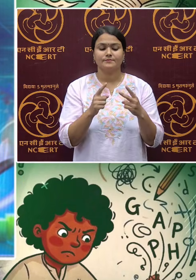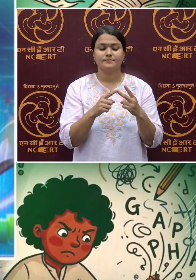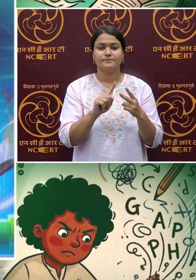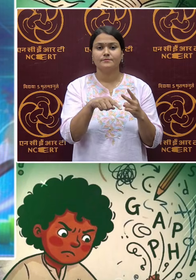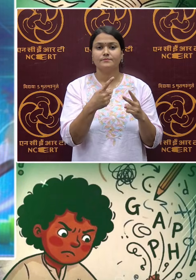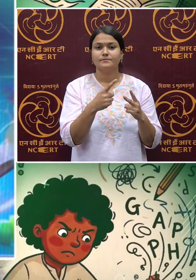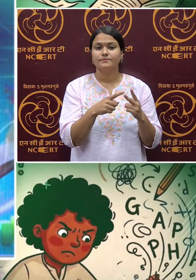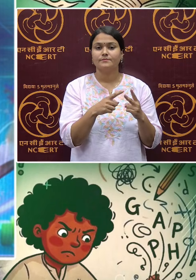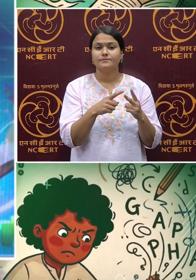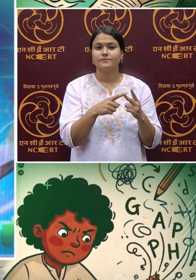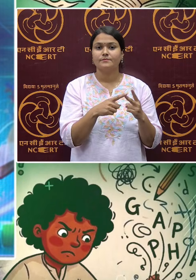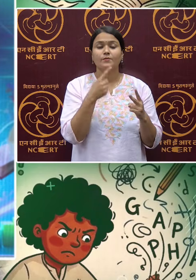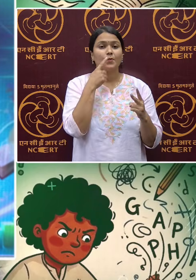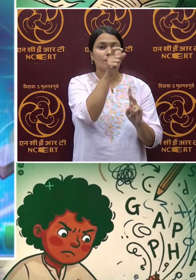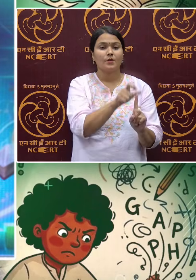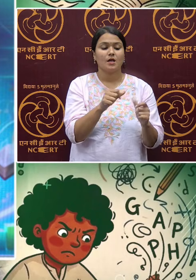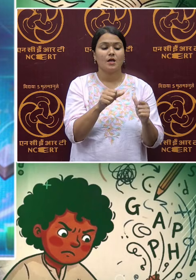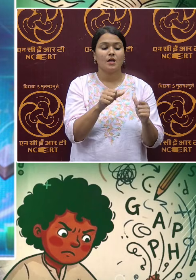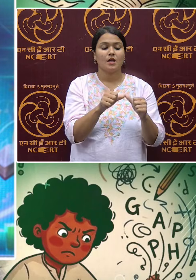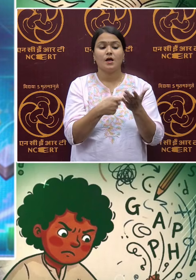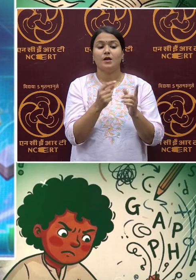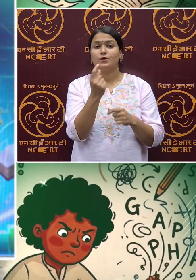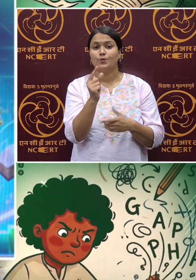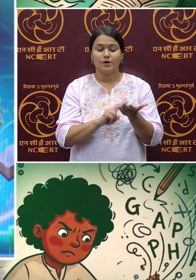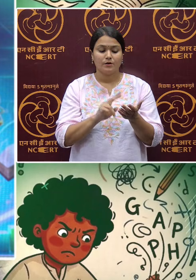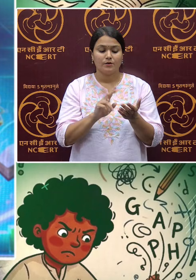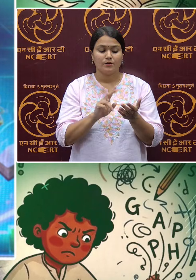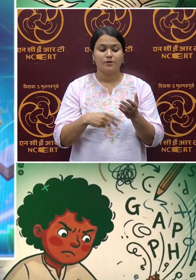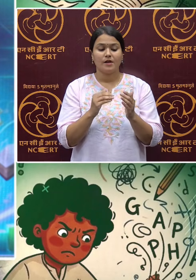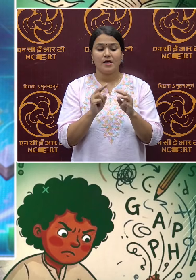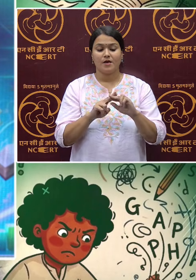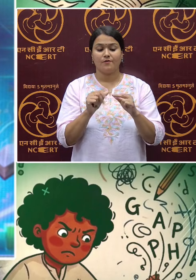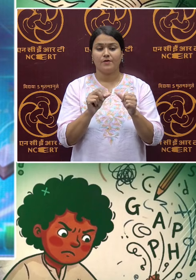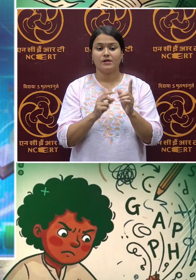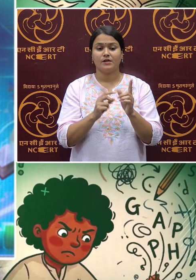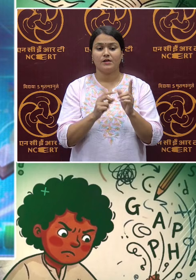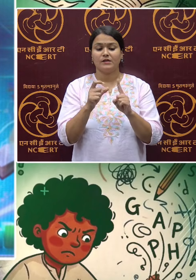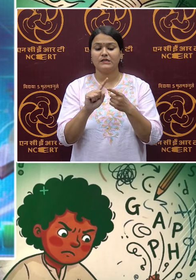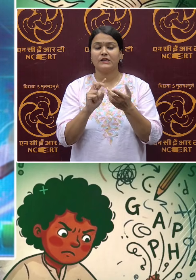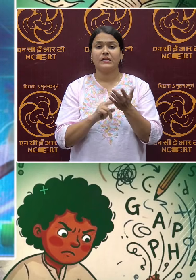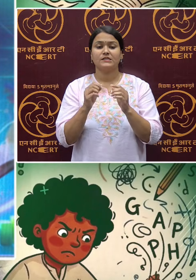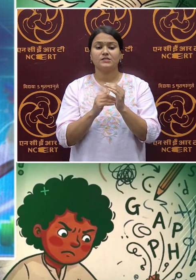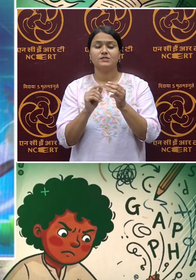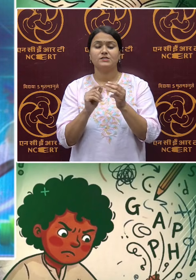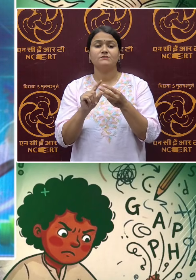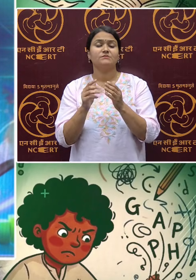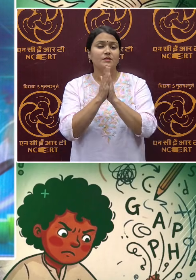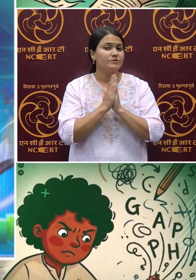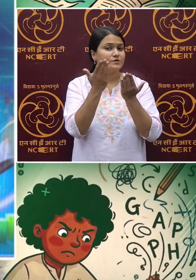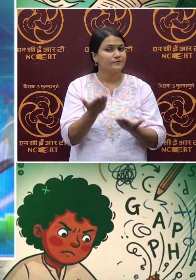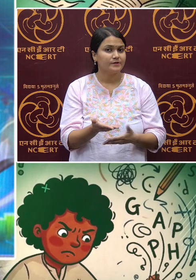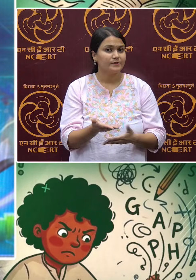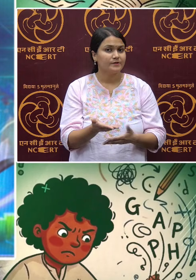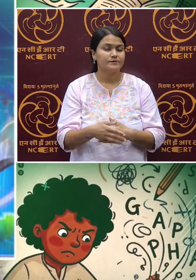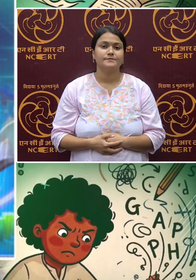also have with us Mr. Arun Fernandez. Sir is founder and managing director of D Learners. Sir, namaskar and very warm welcome to